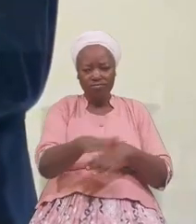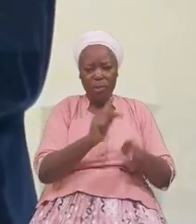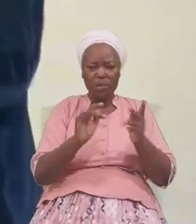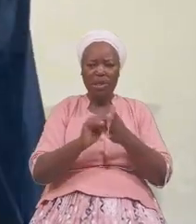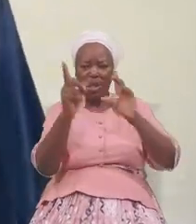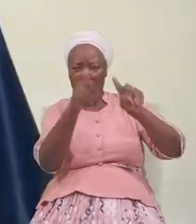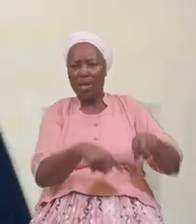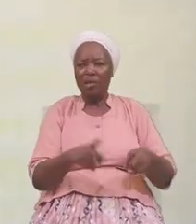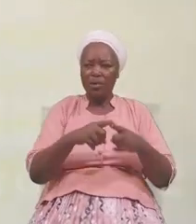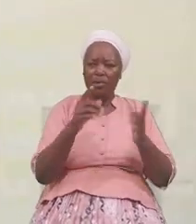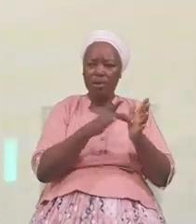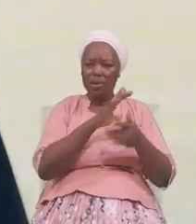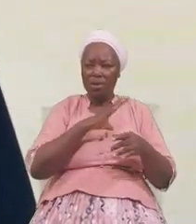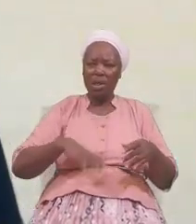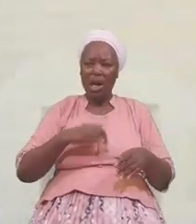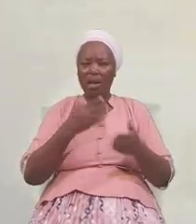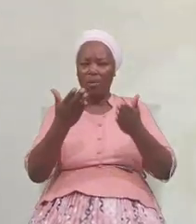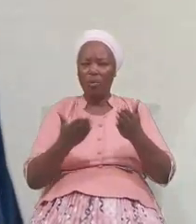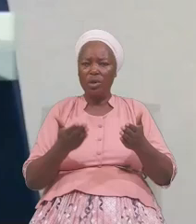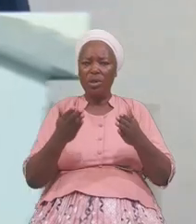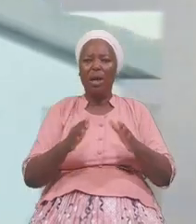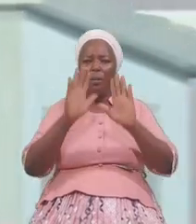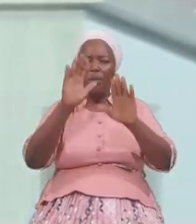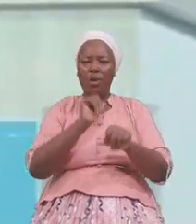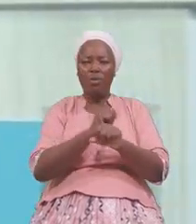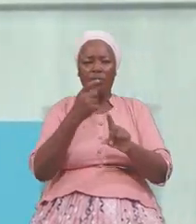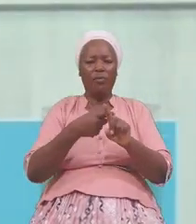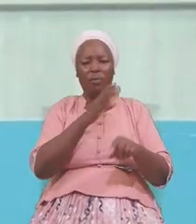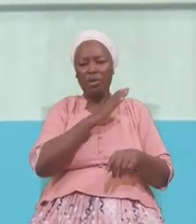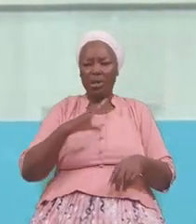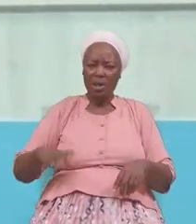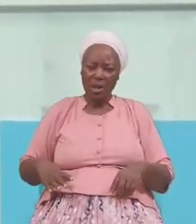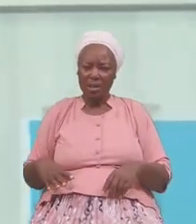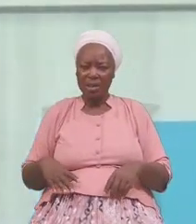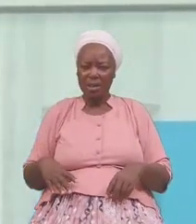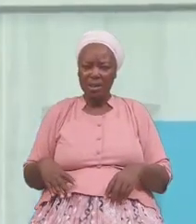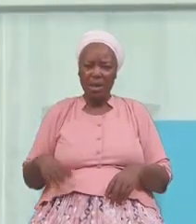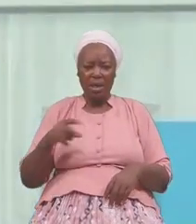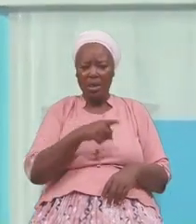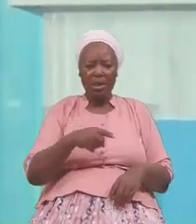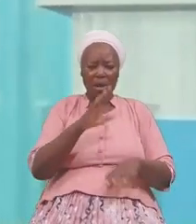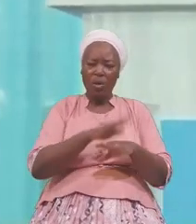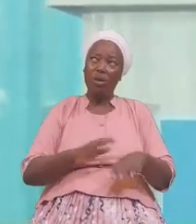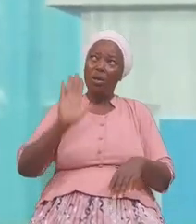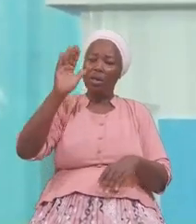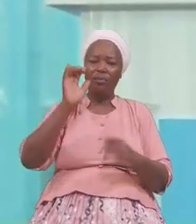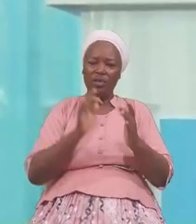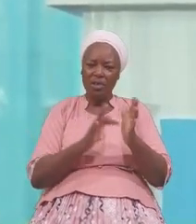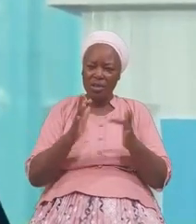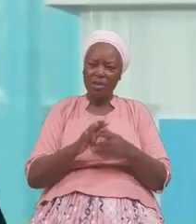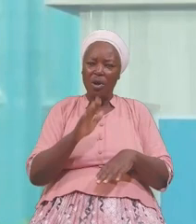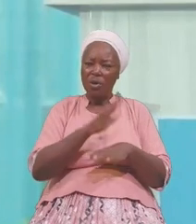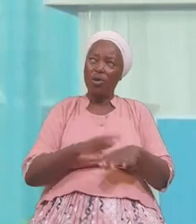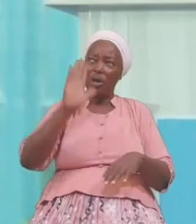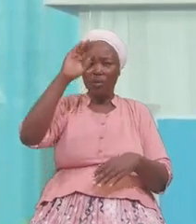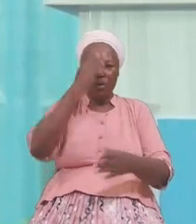came and they wanted miracle from Christ? They called him Jesus. They called him